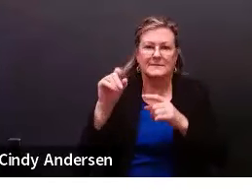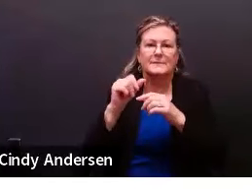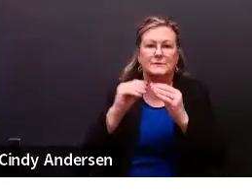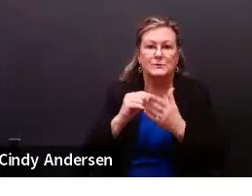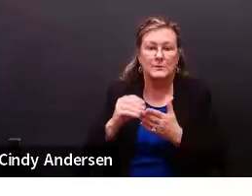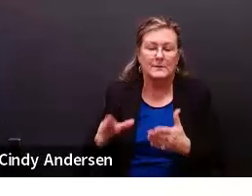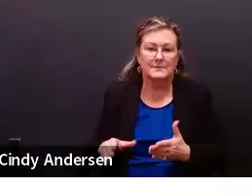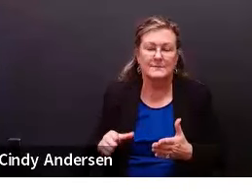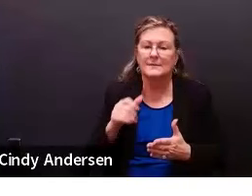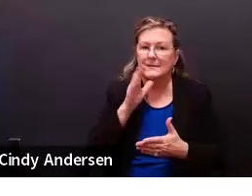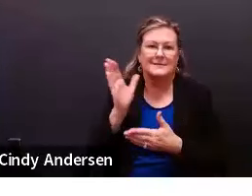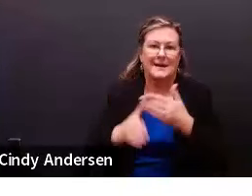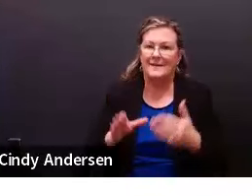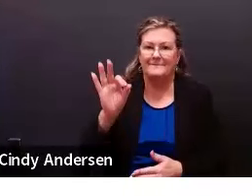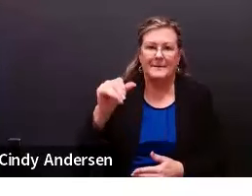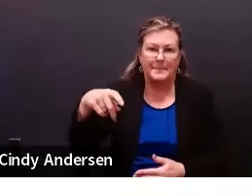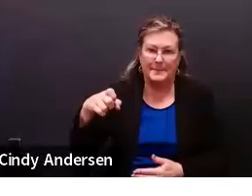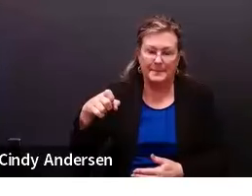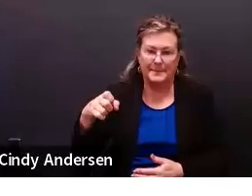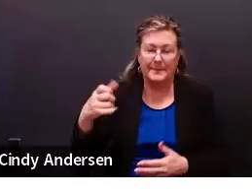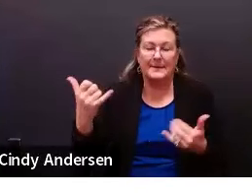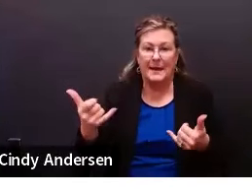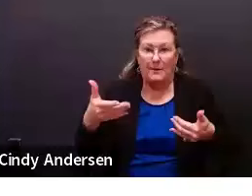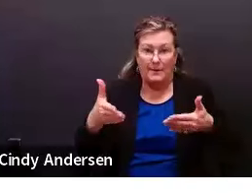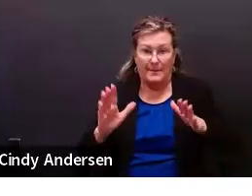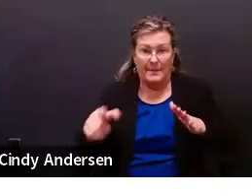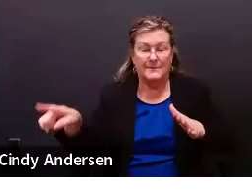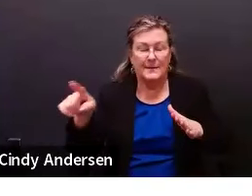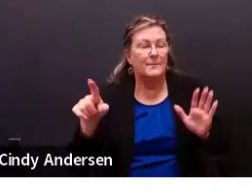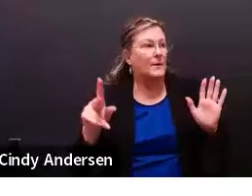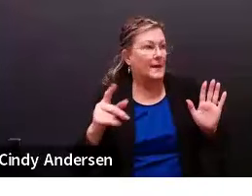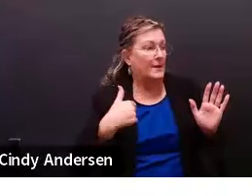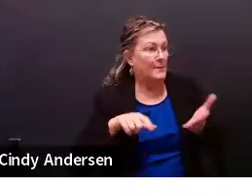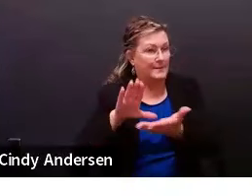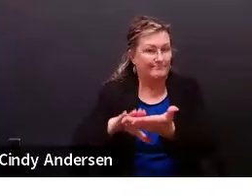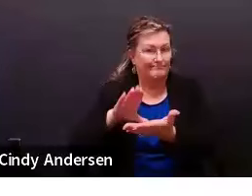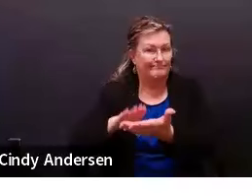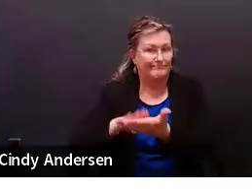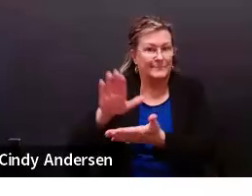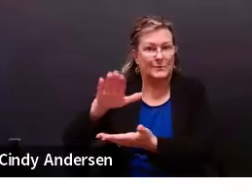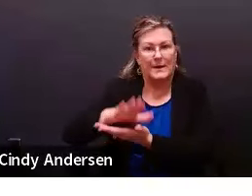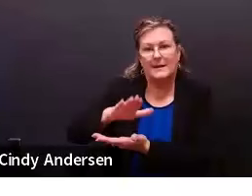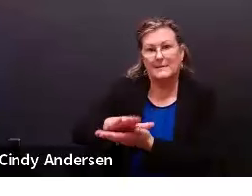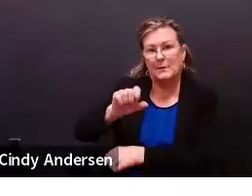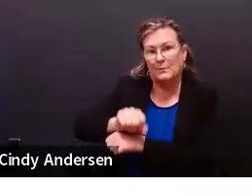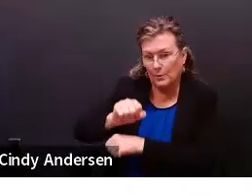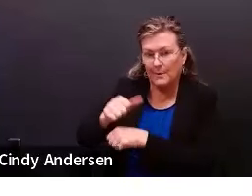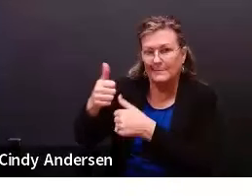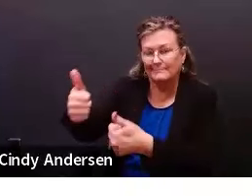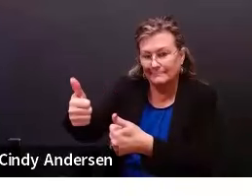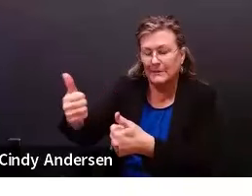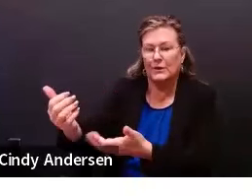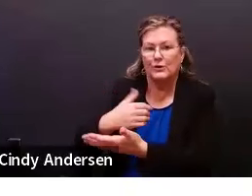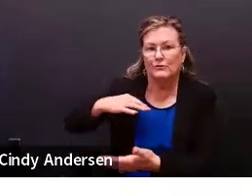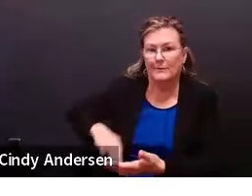It's just allowing that student to then say, hey, we recognize the academic work that you have done and earned those